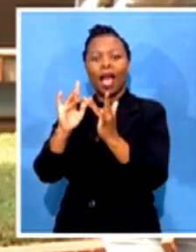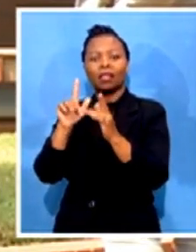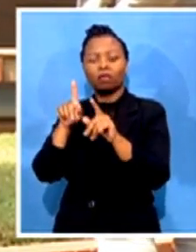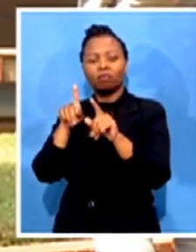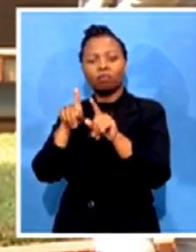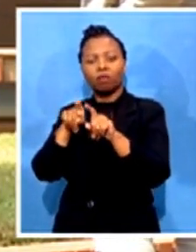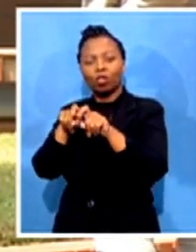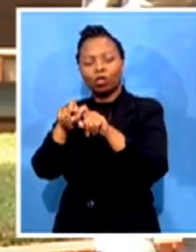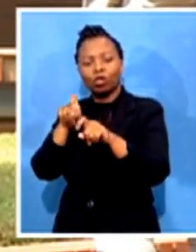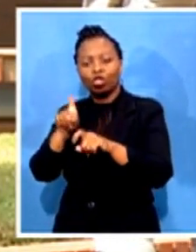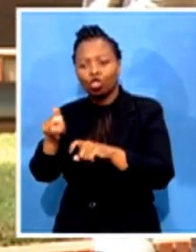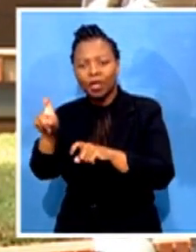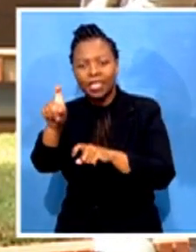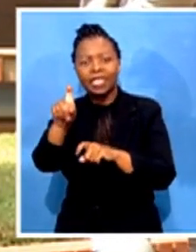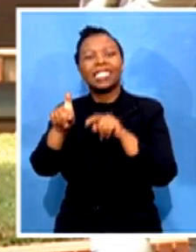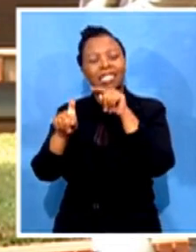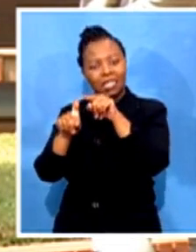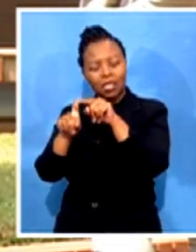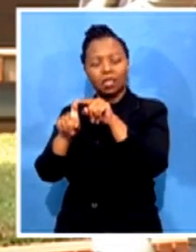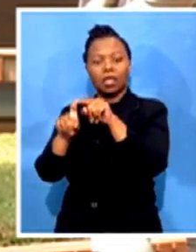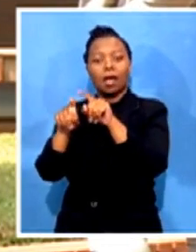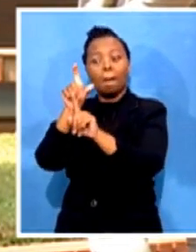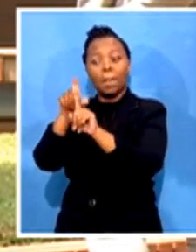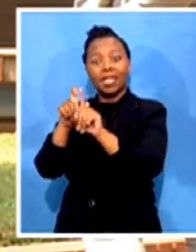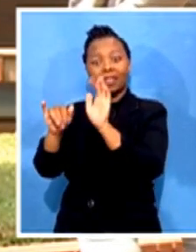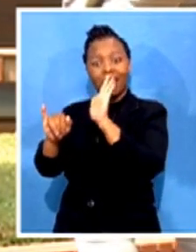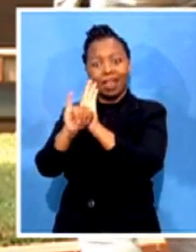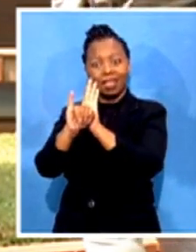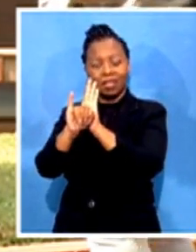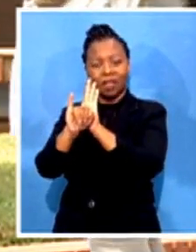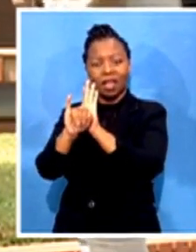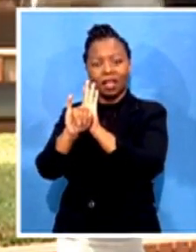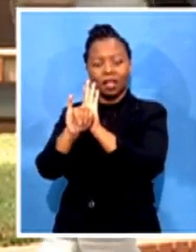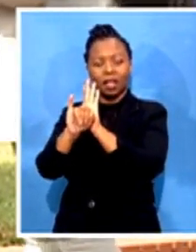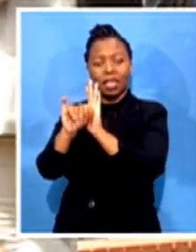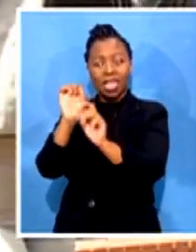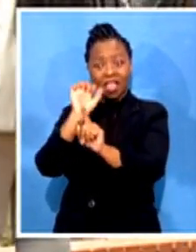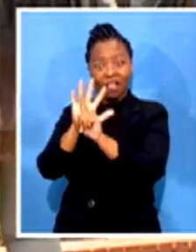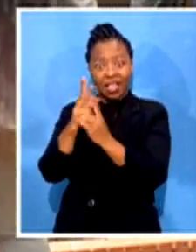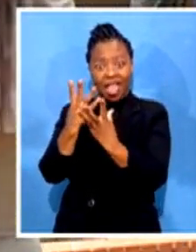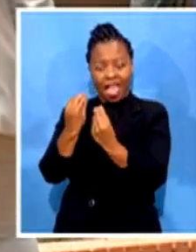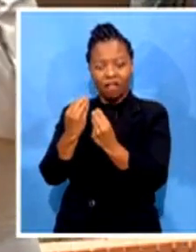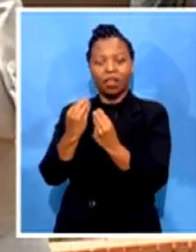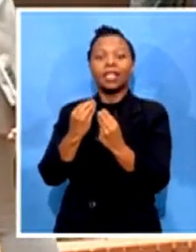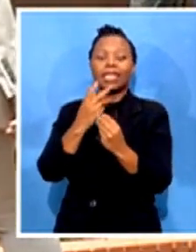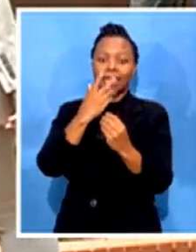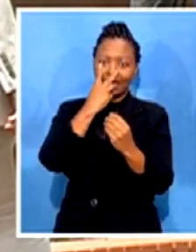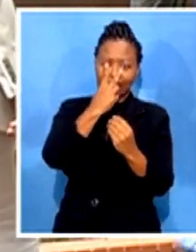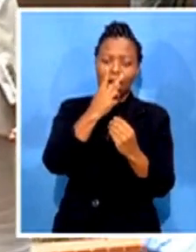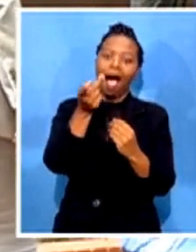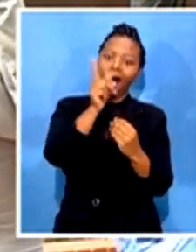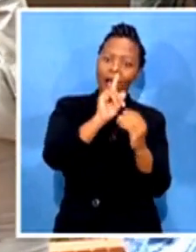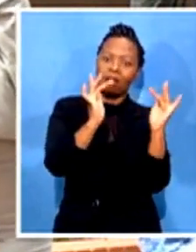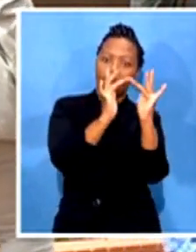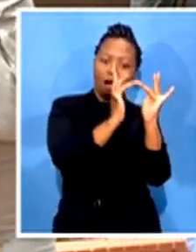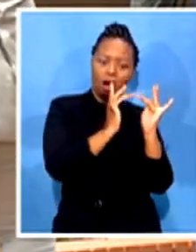been infected, we must then be able to get contacts and then ensure that they are also tested. Thank you very much. Premier,